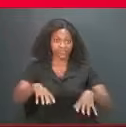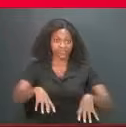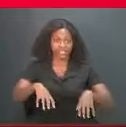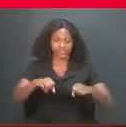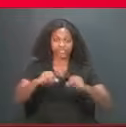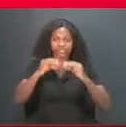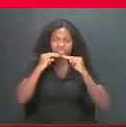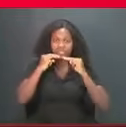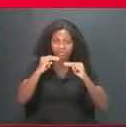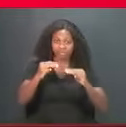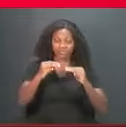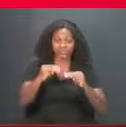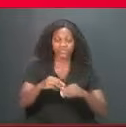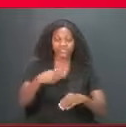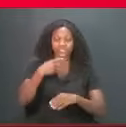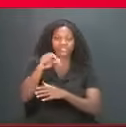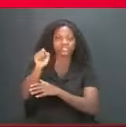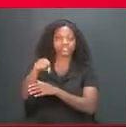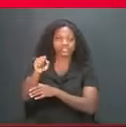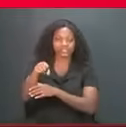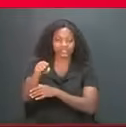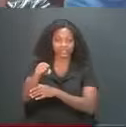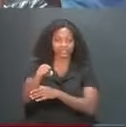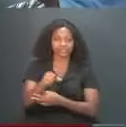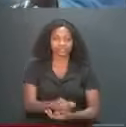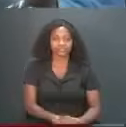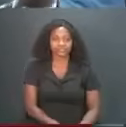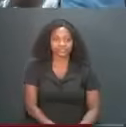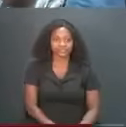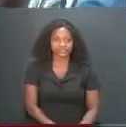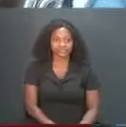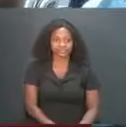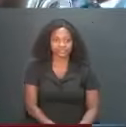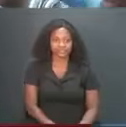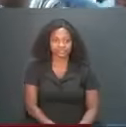the motion, say aye.